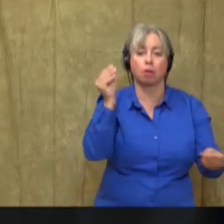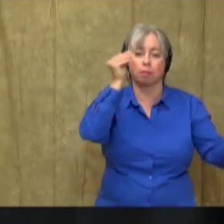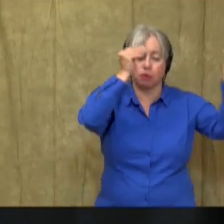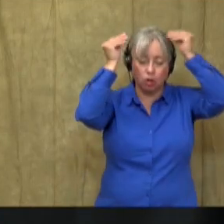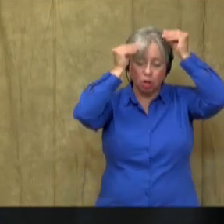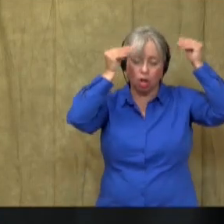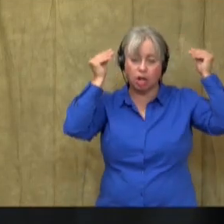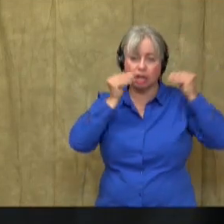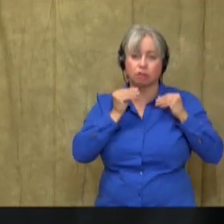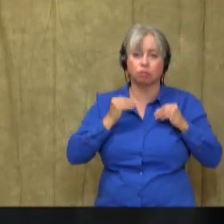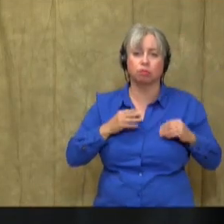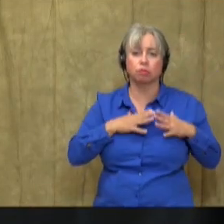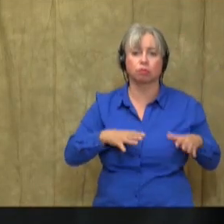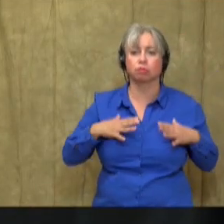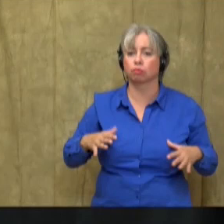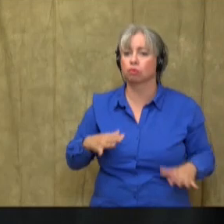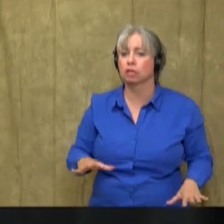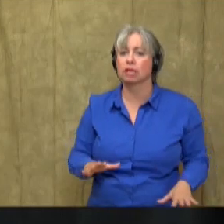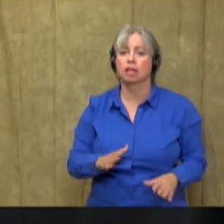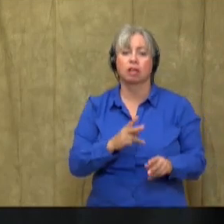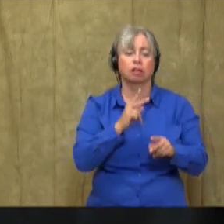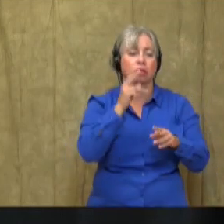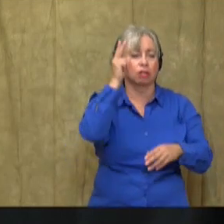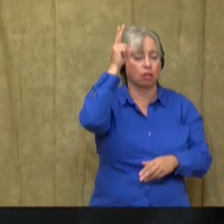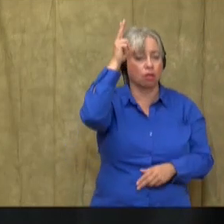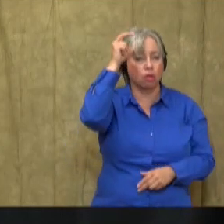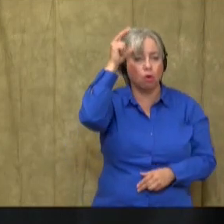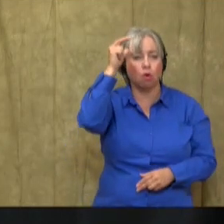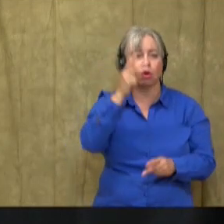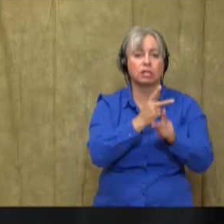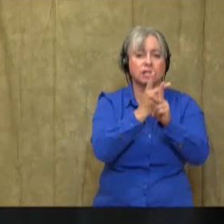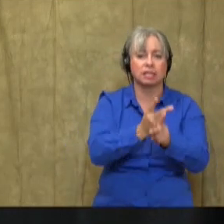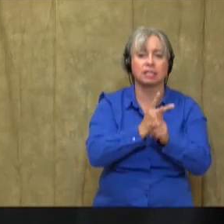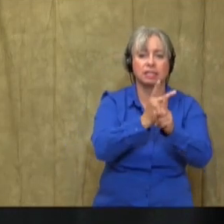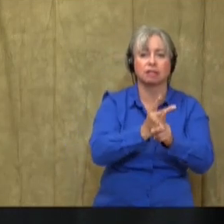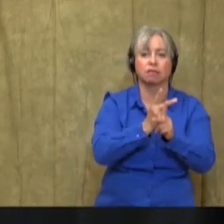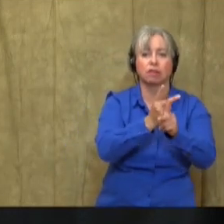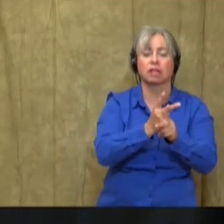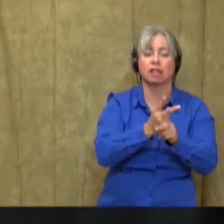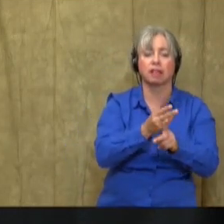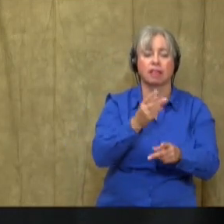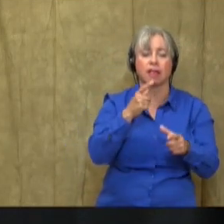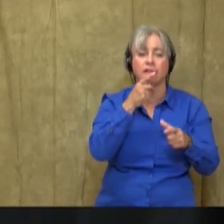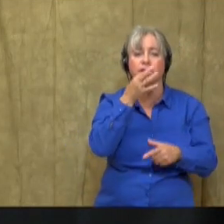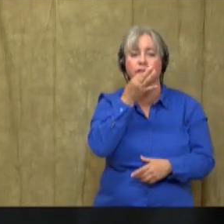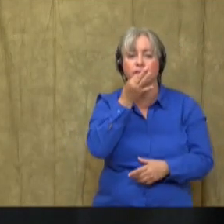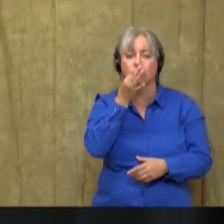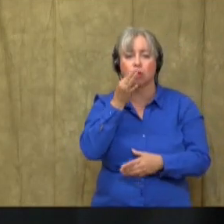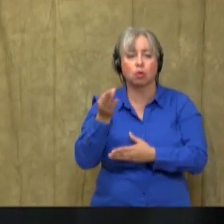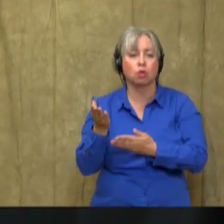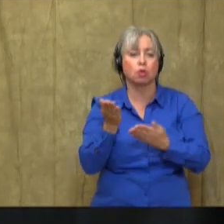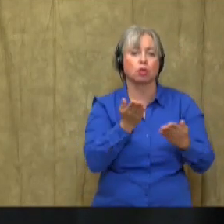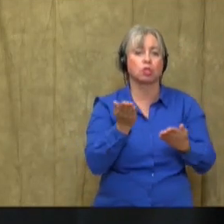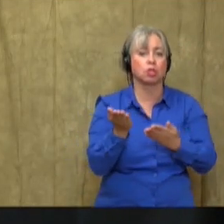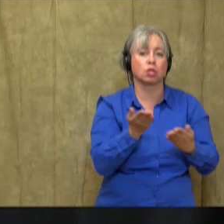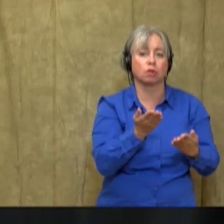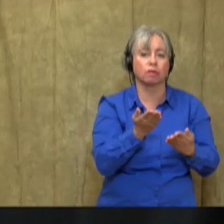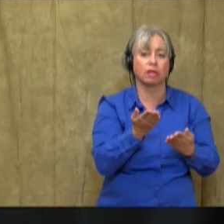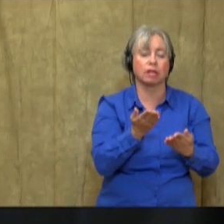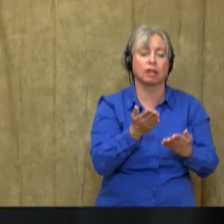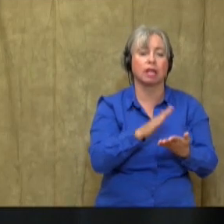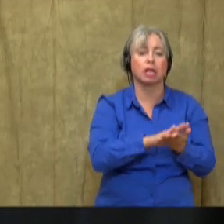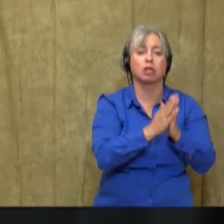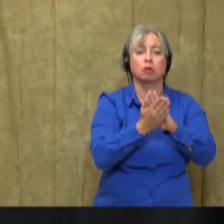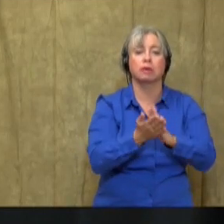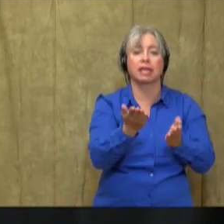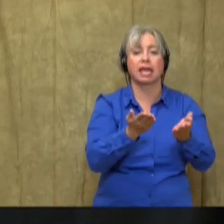their weapons clean. You took care of their horses. You made sure their meals were served properly. You were a servant to